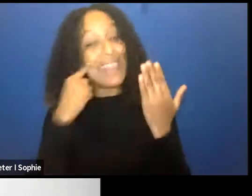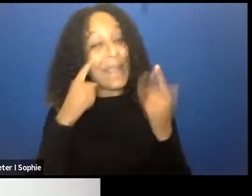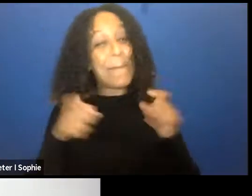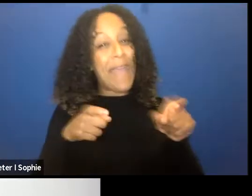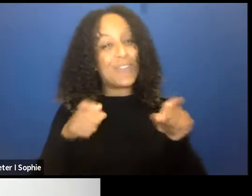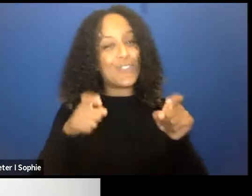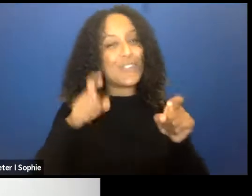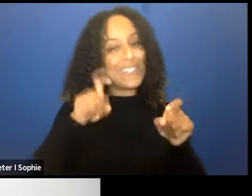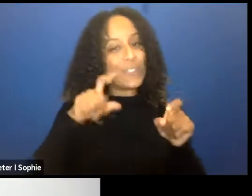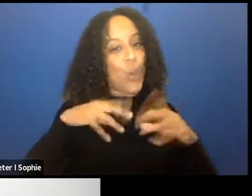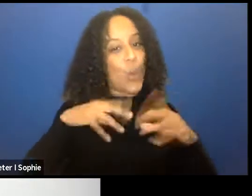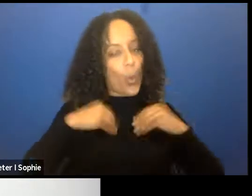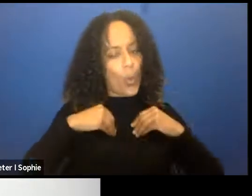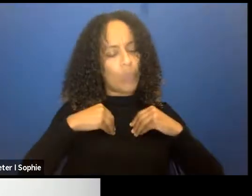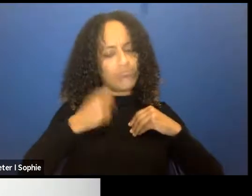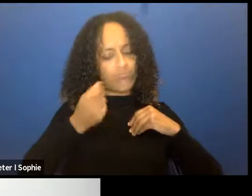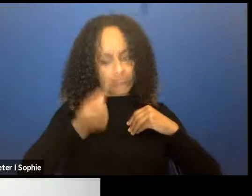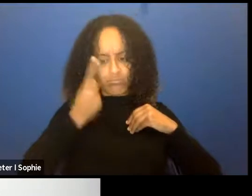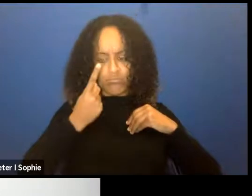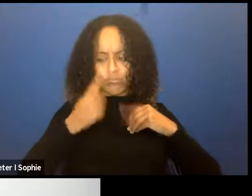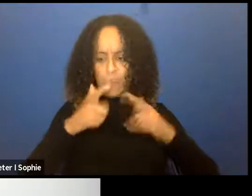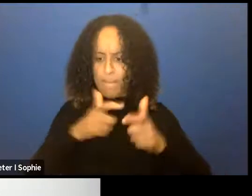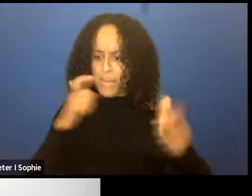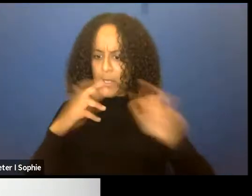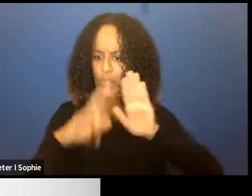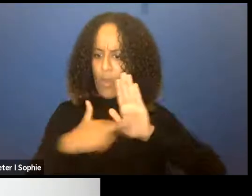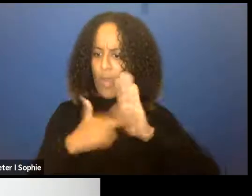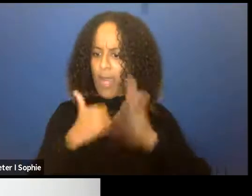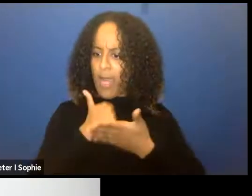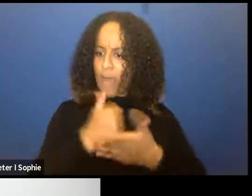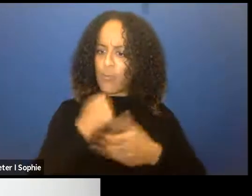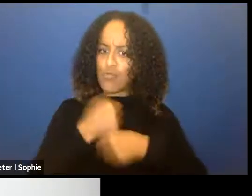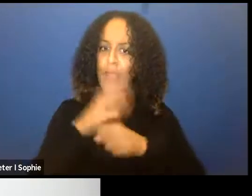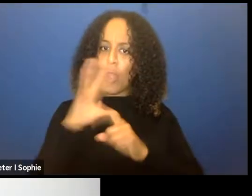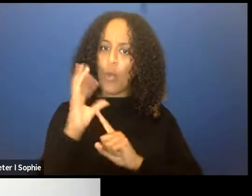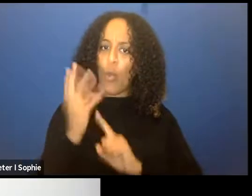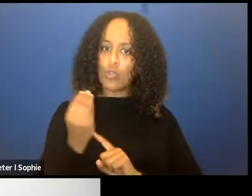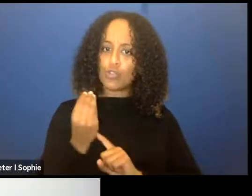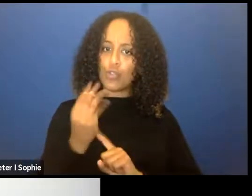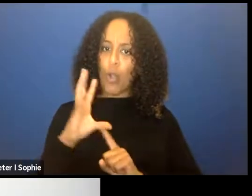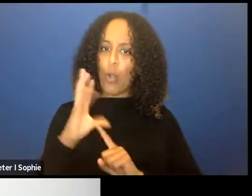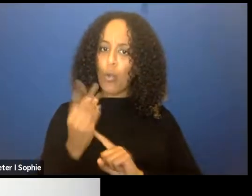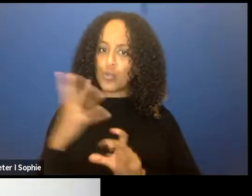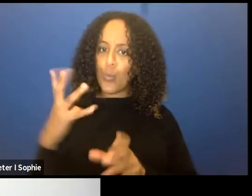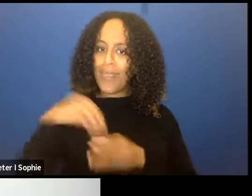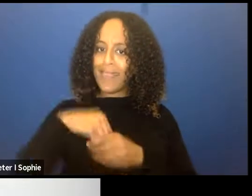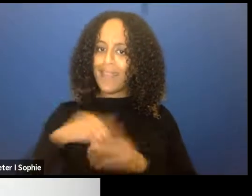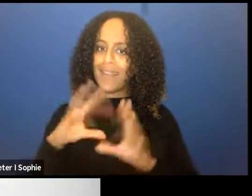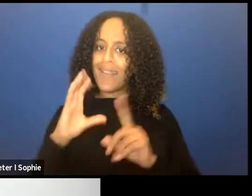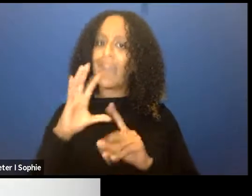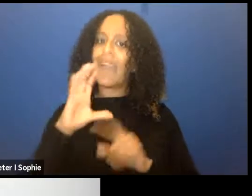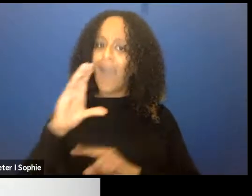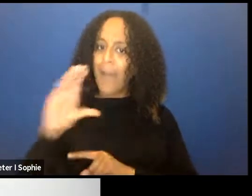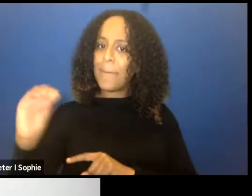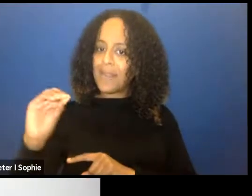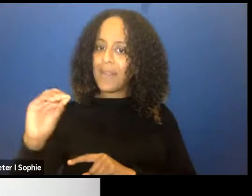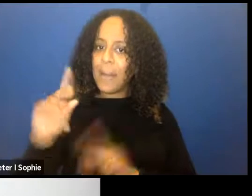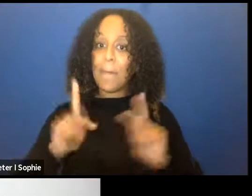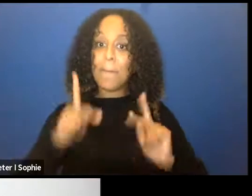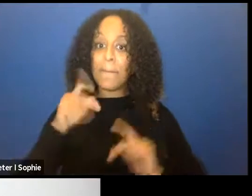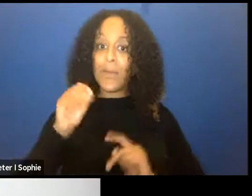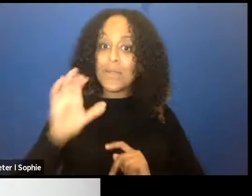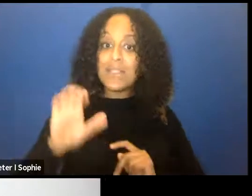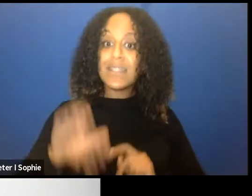they play such a big role in helping to create a culture within a company where people of color